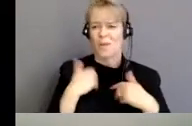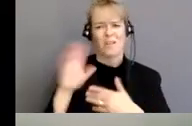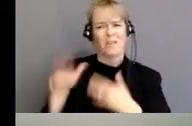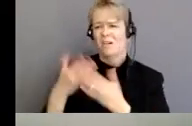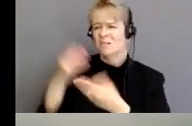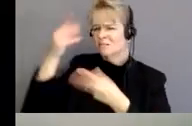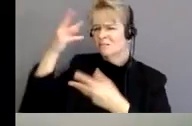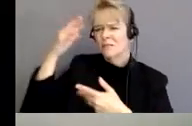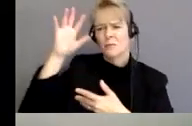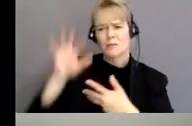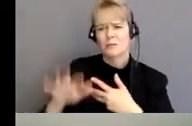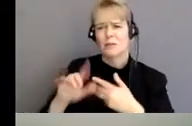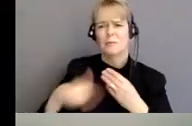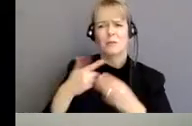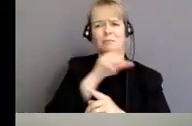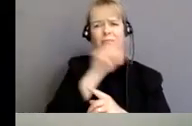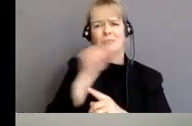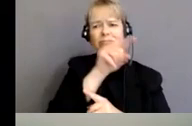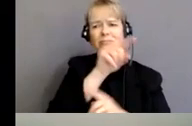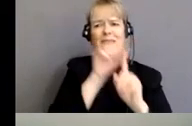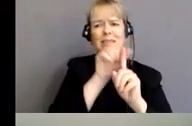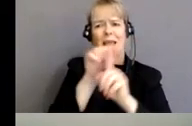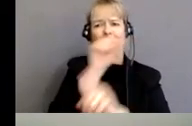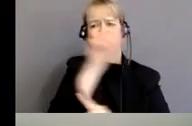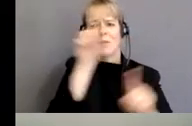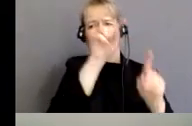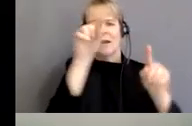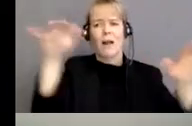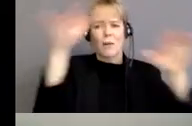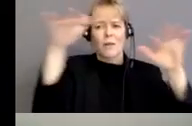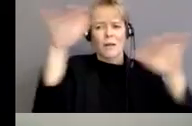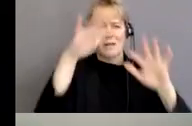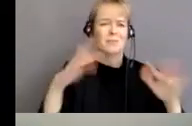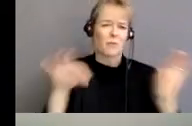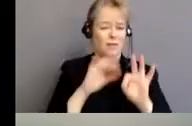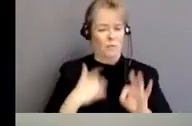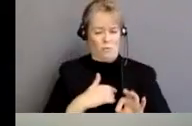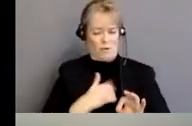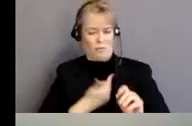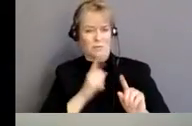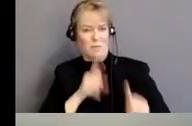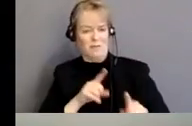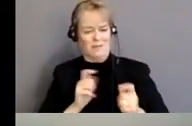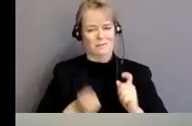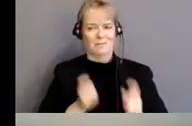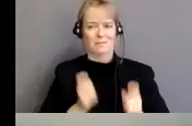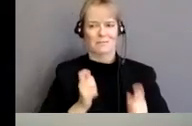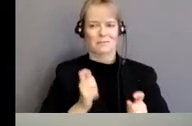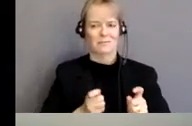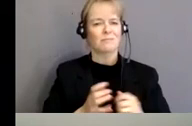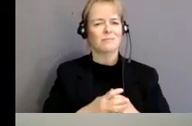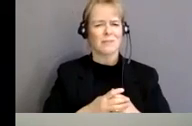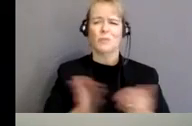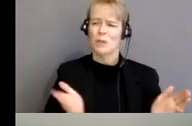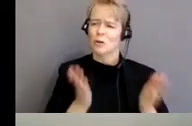on helps us to tailor our responses. And so we'd like to know everything that's going on out there. So we encourage people to call us if